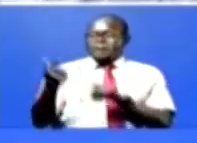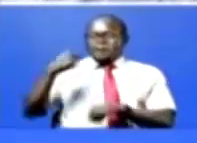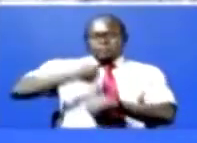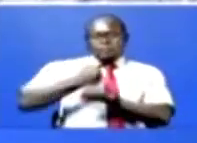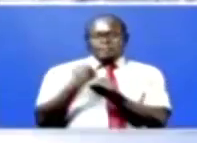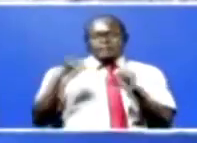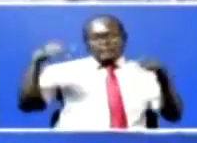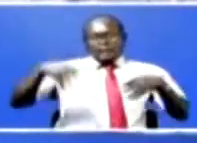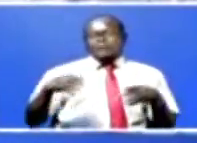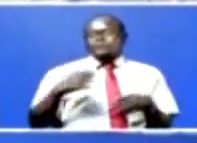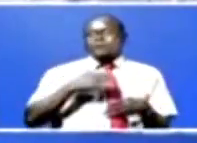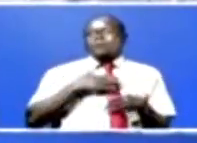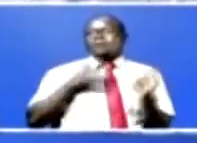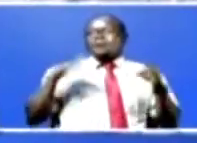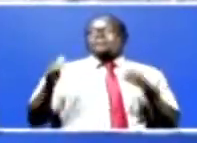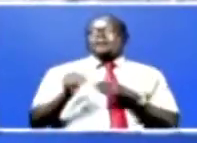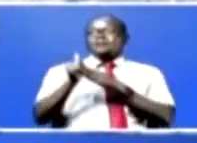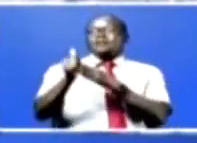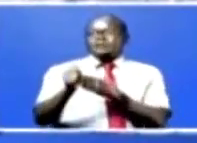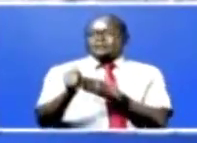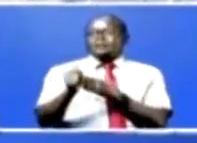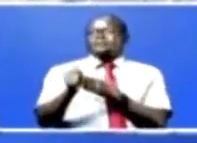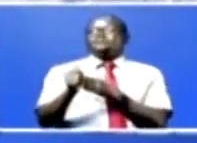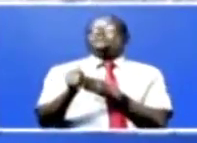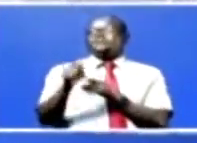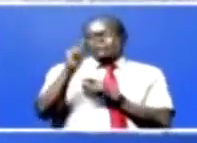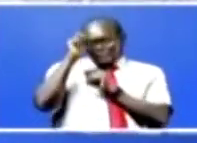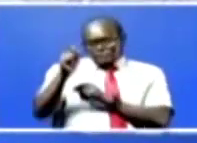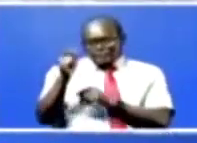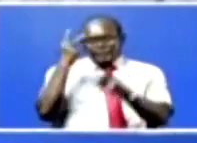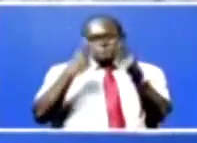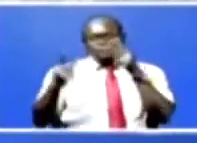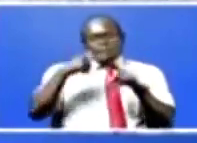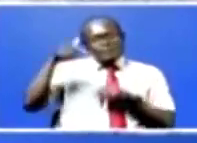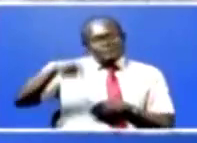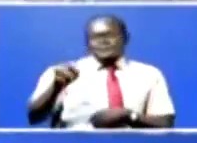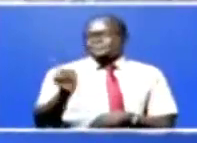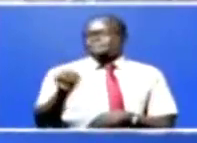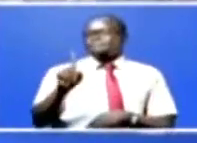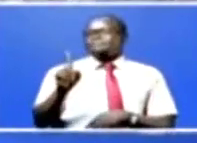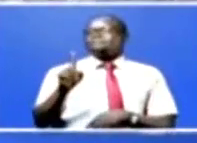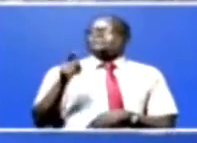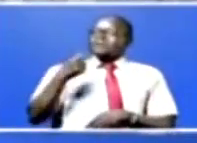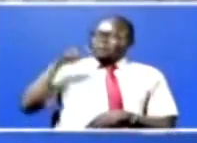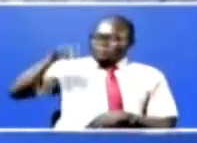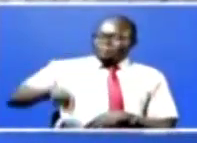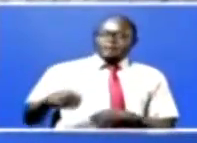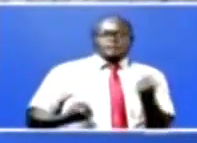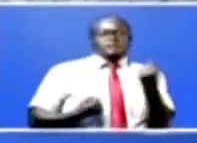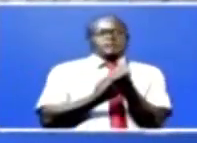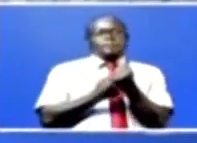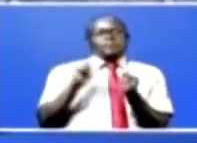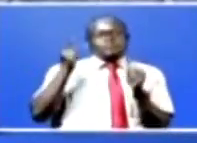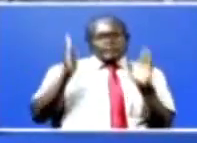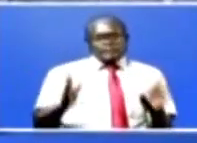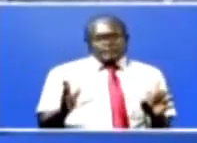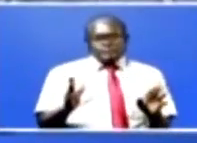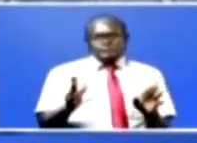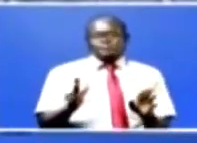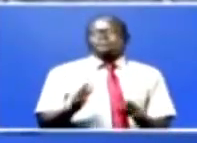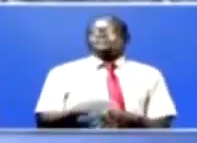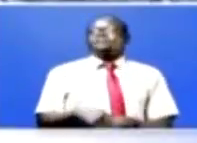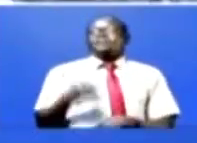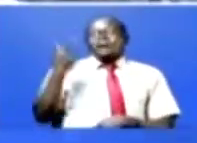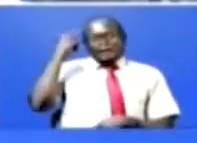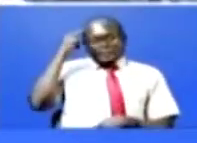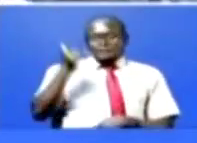it very clear to our party leader that we respect him, we respect his views, but on this one, he allows us to stand with Kenyans. And he did. I think it is a